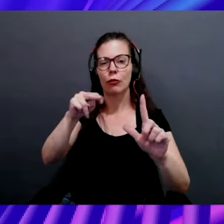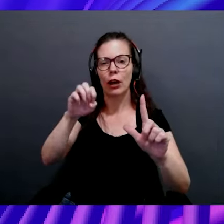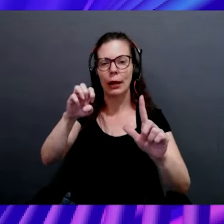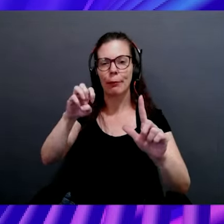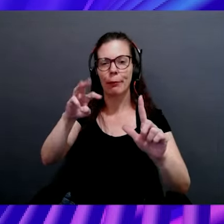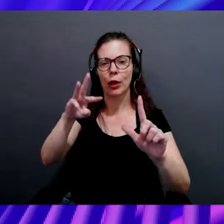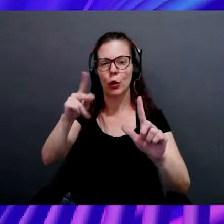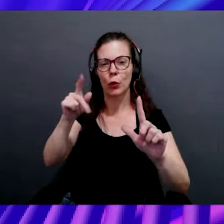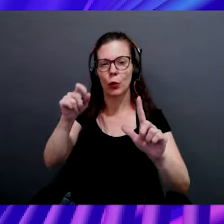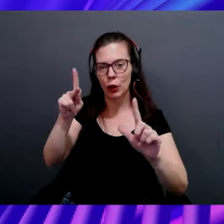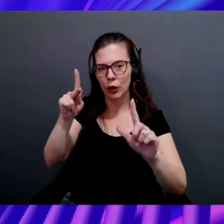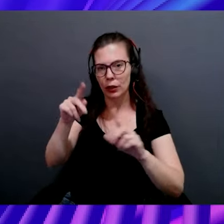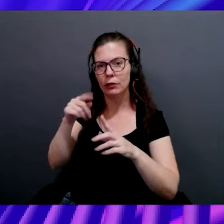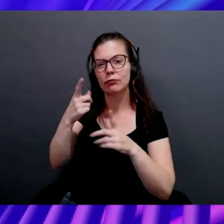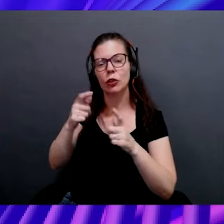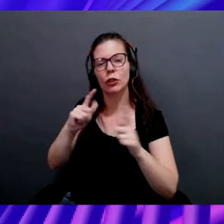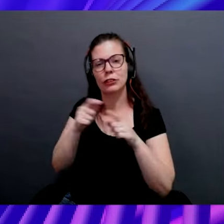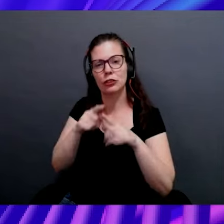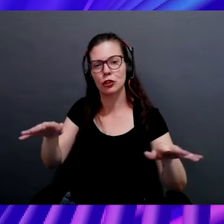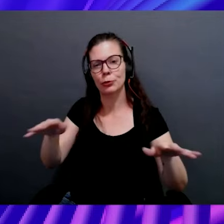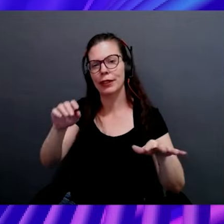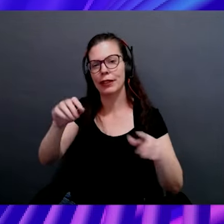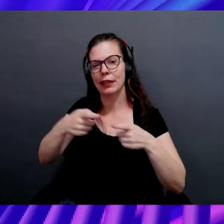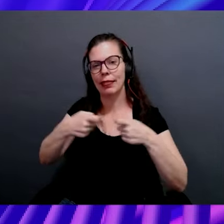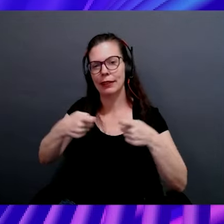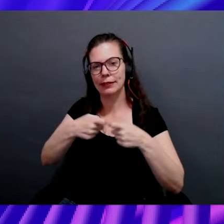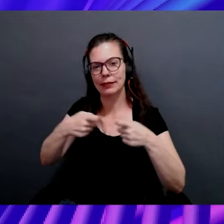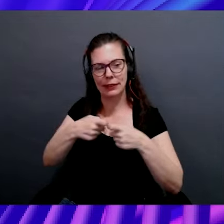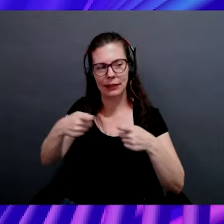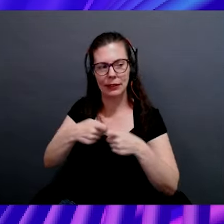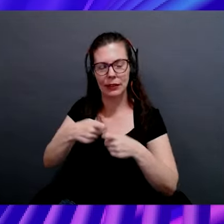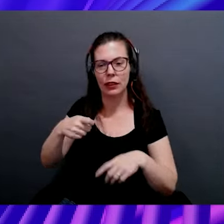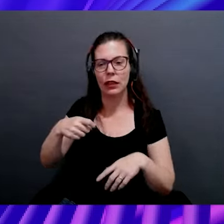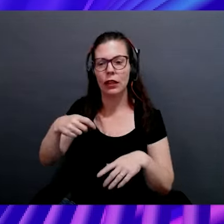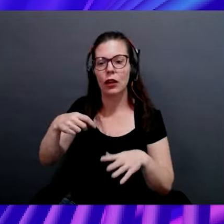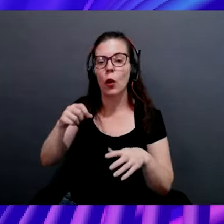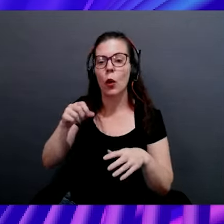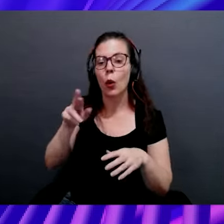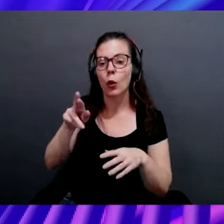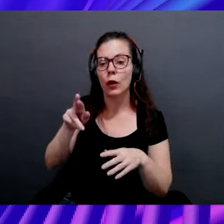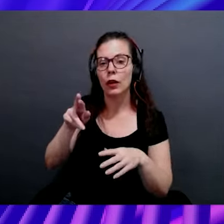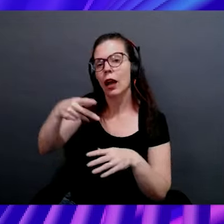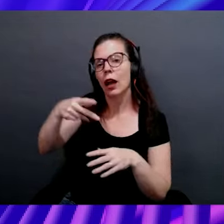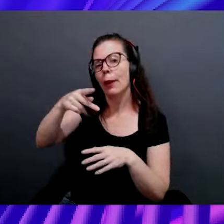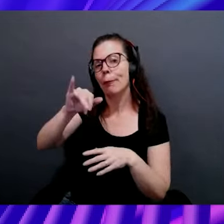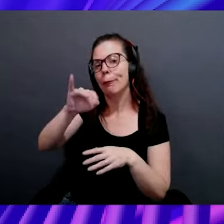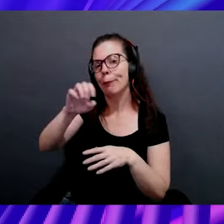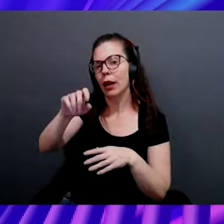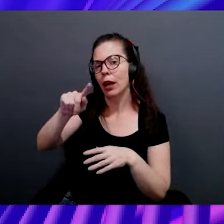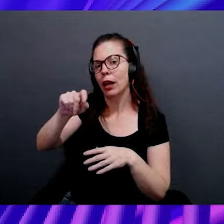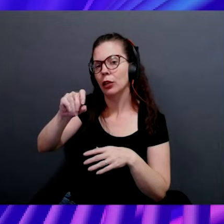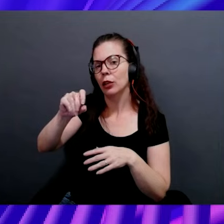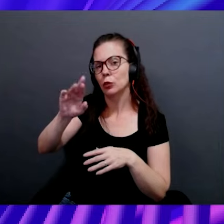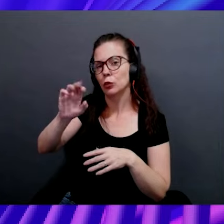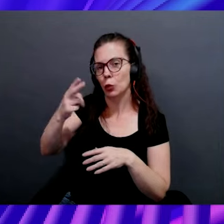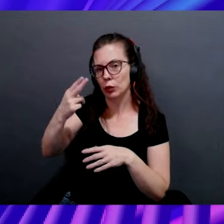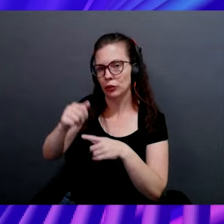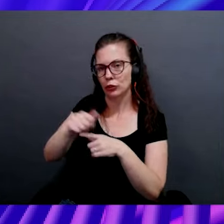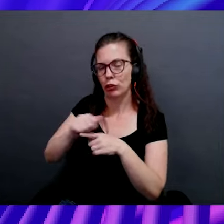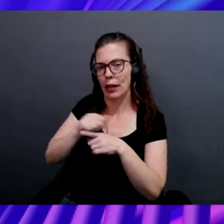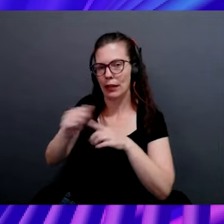PyTorch distributed elastic, or the PyTorch training operator, which we'll see a demo